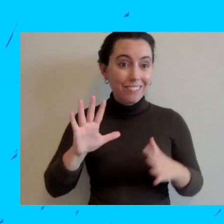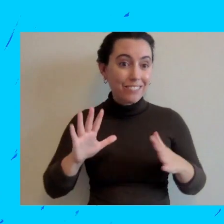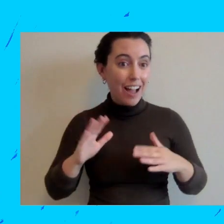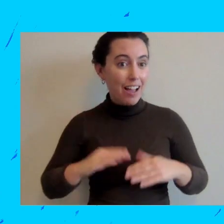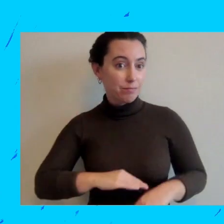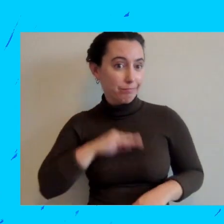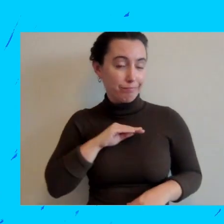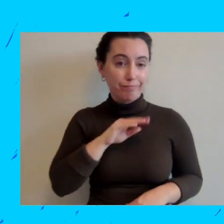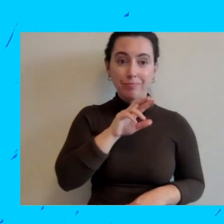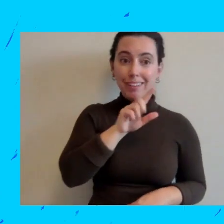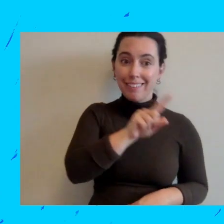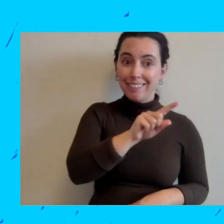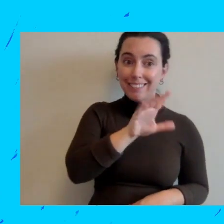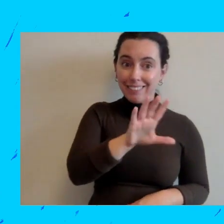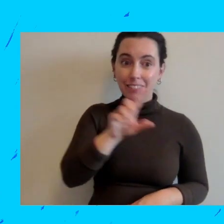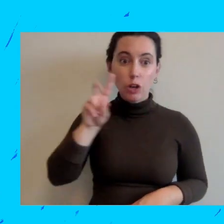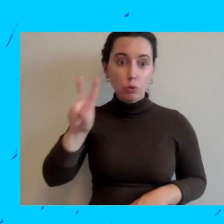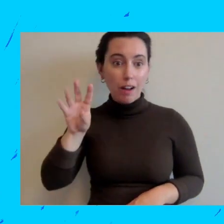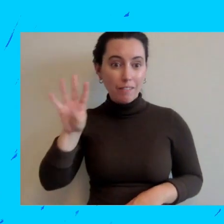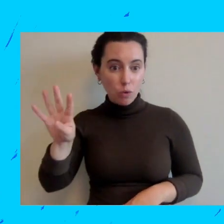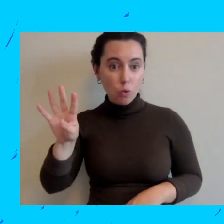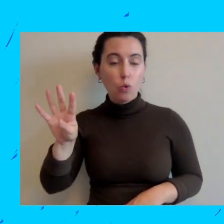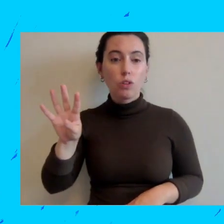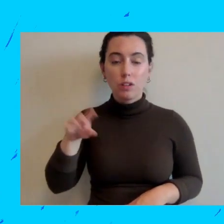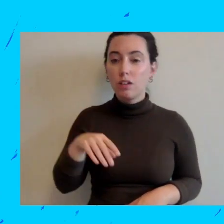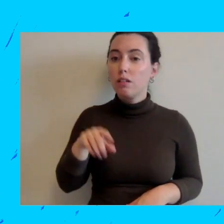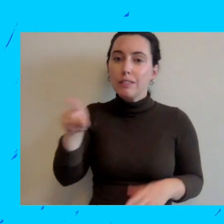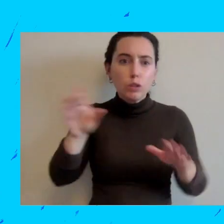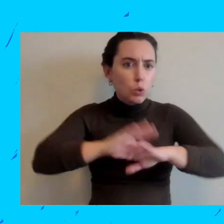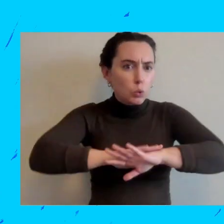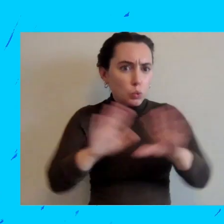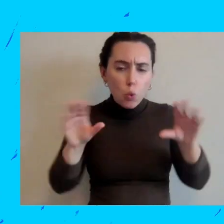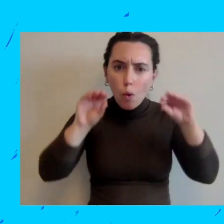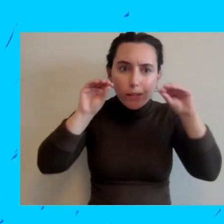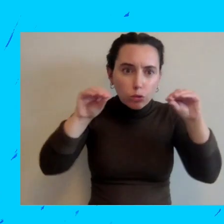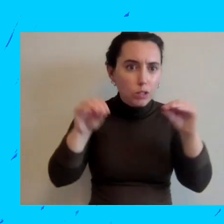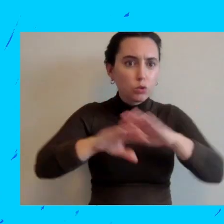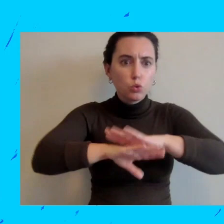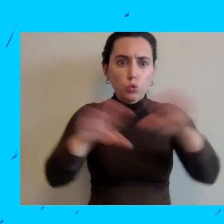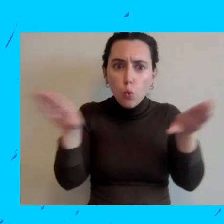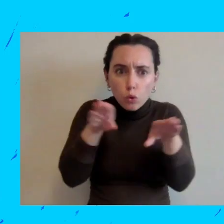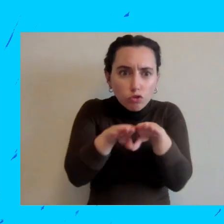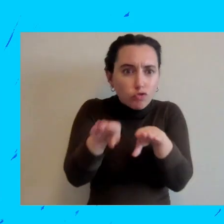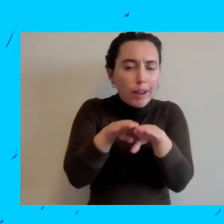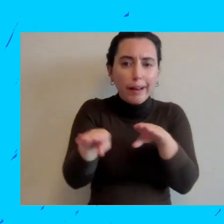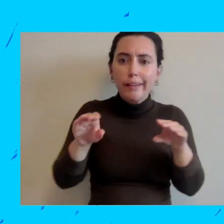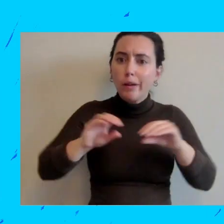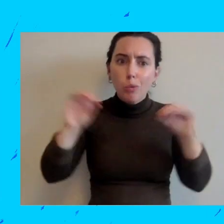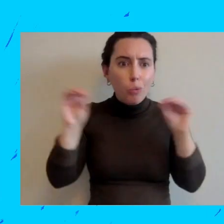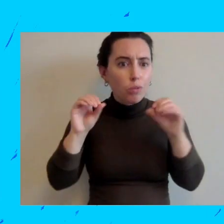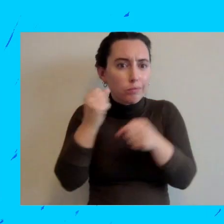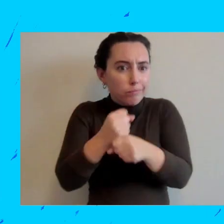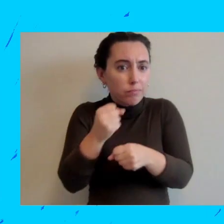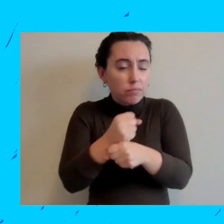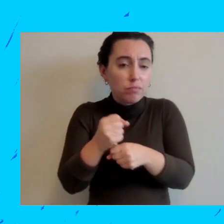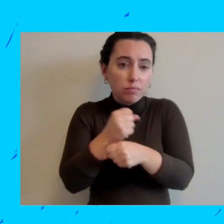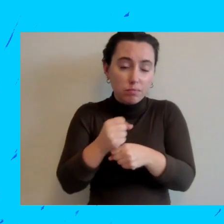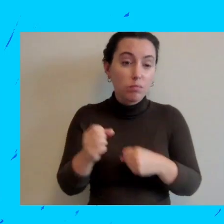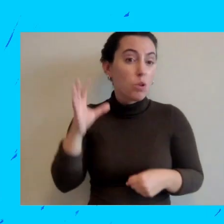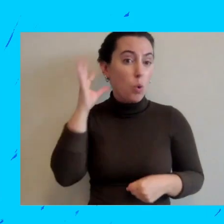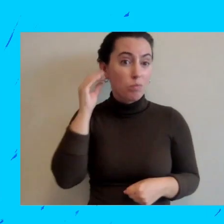is not in employment, education, or training. Unfortunately, this is twice as likely to affect young women than young